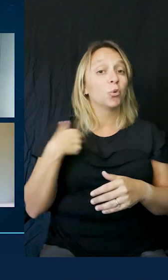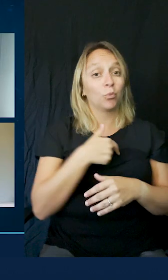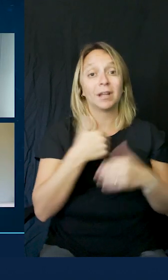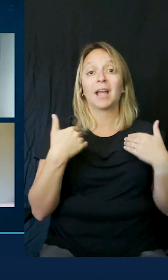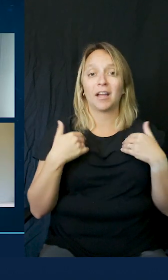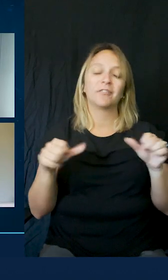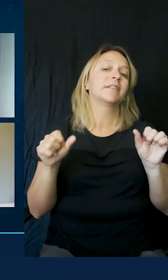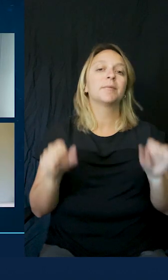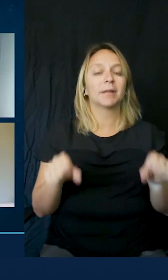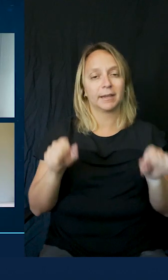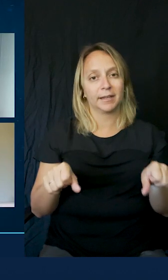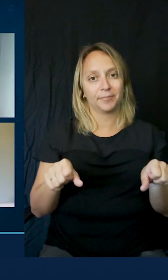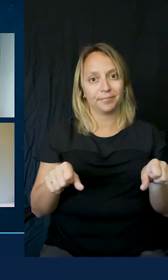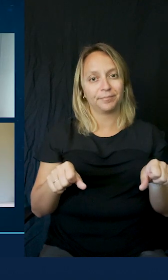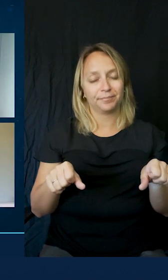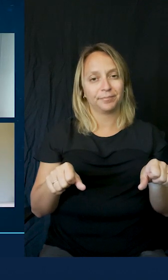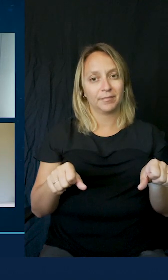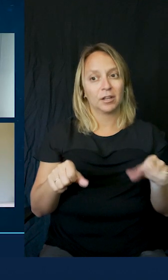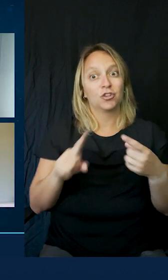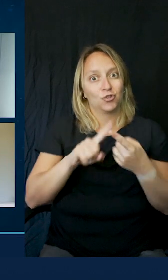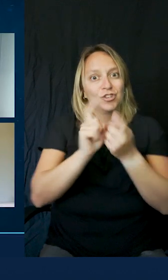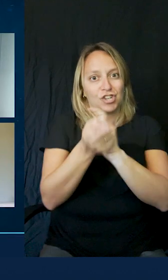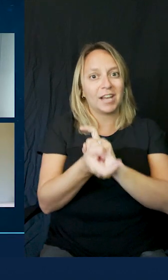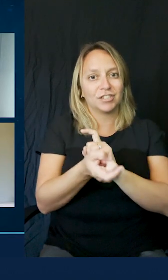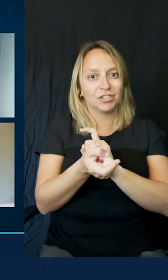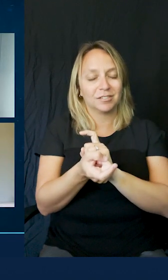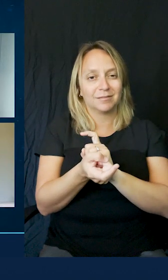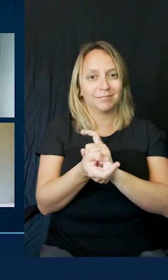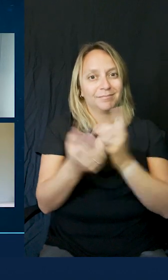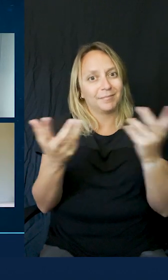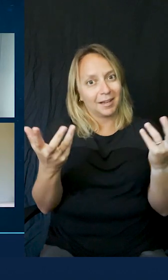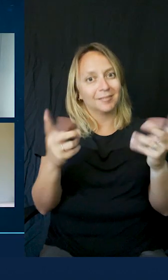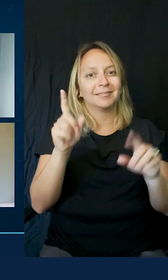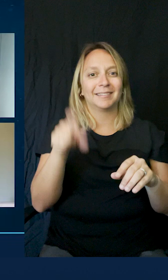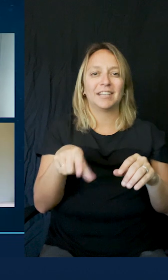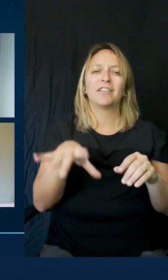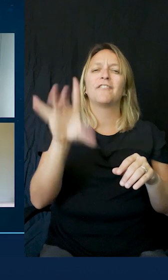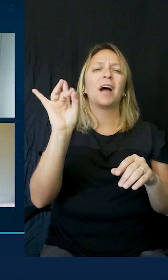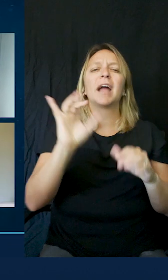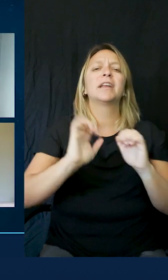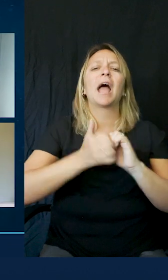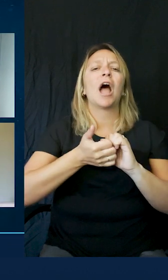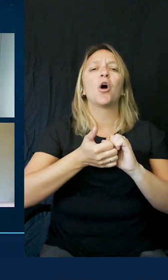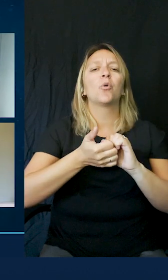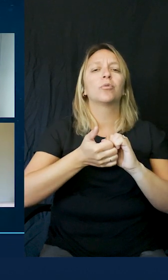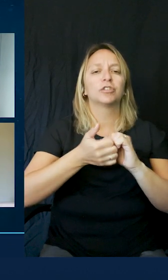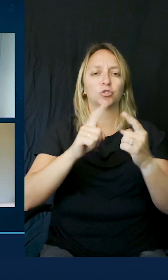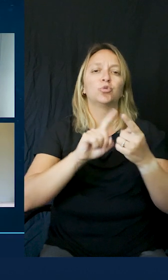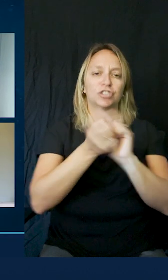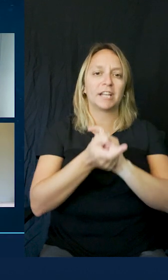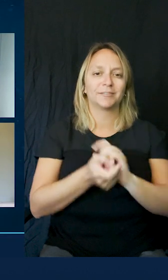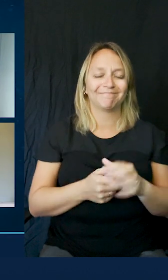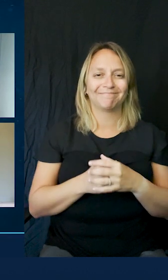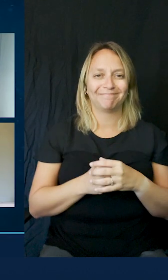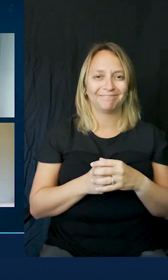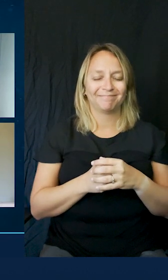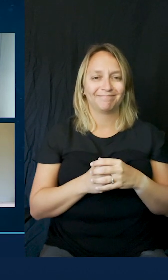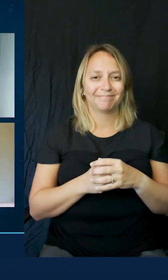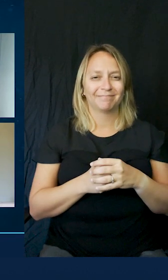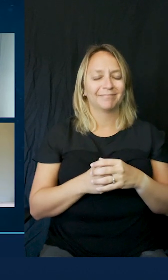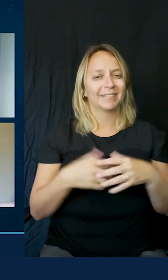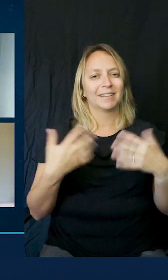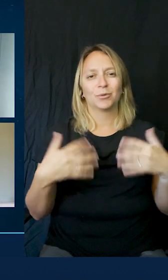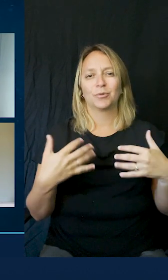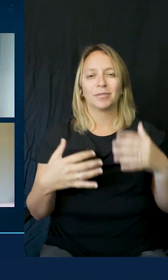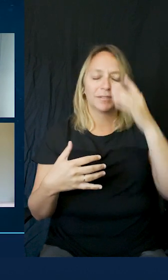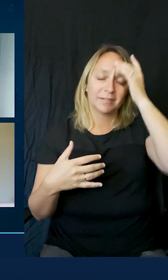We have it in our capacity to change it. We just need to find the will to do it. Yeah, it's such a powerful